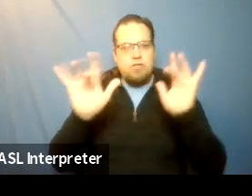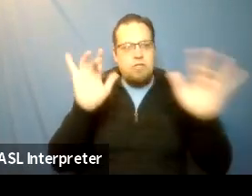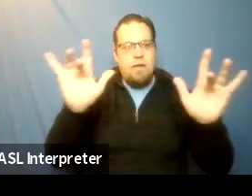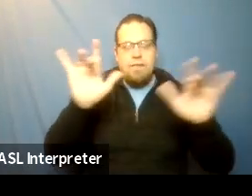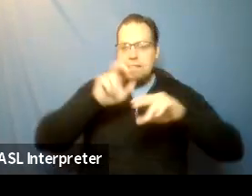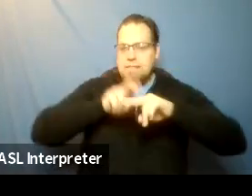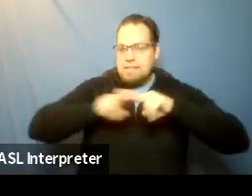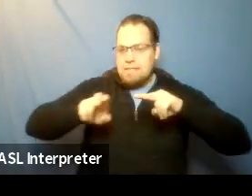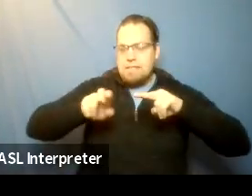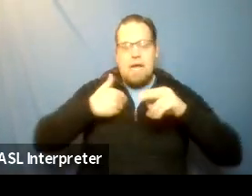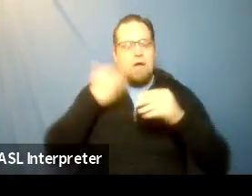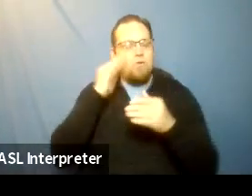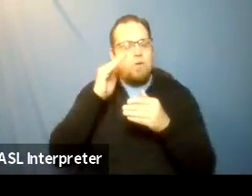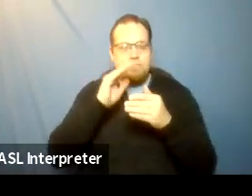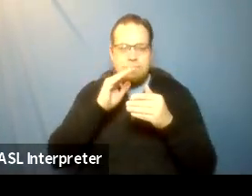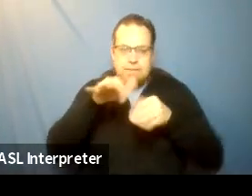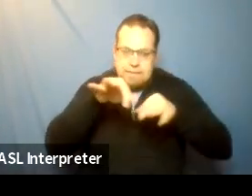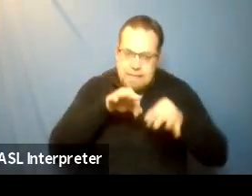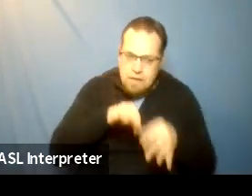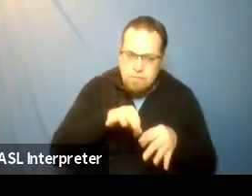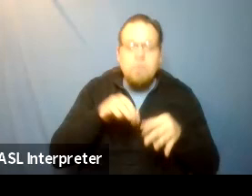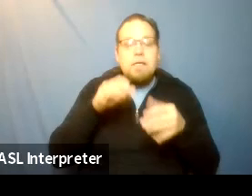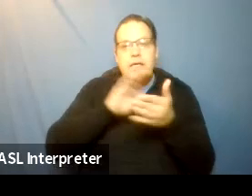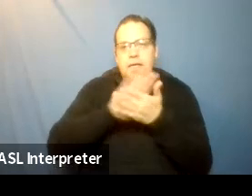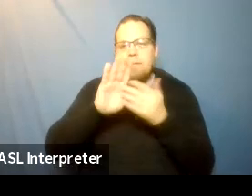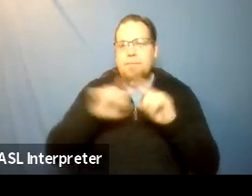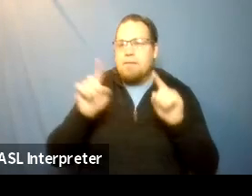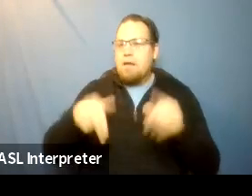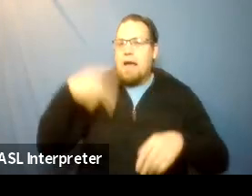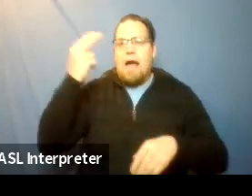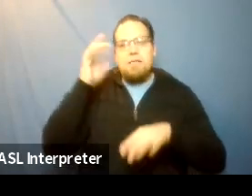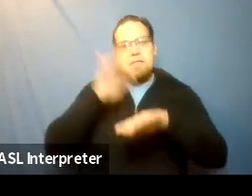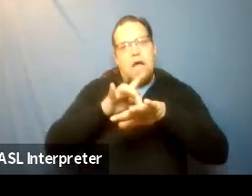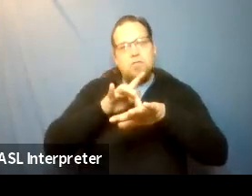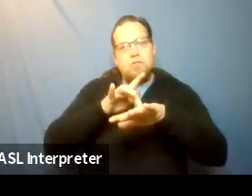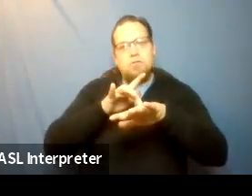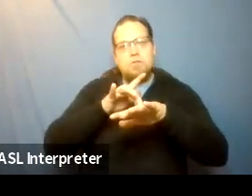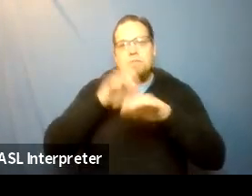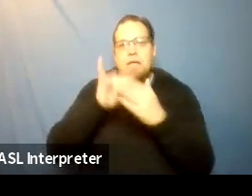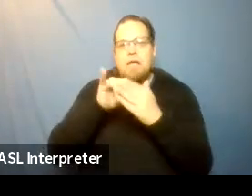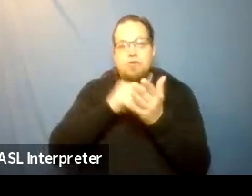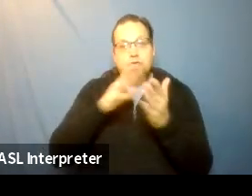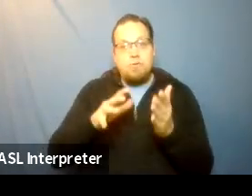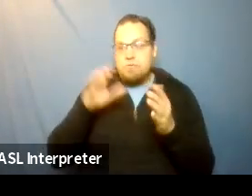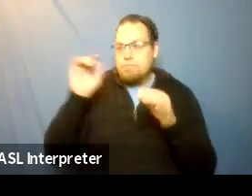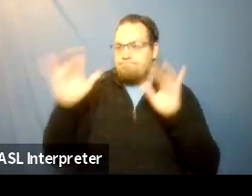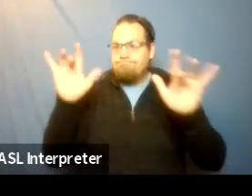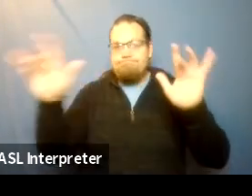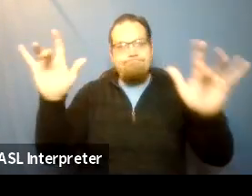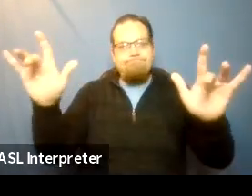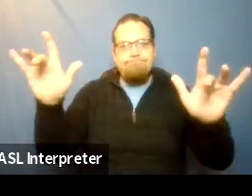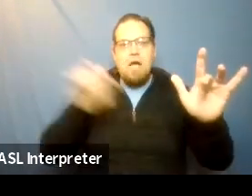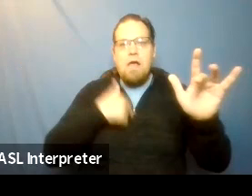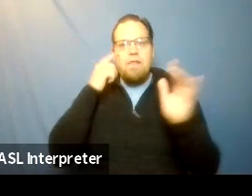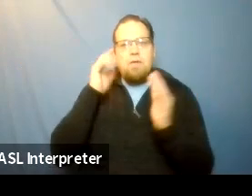don't know the actual details of exactly what they clean, but I know it's high touch point areas where students are at. There will be, I believe,